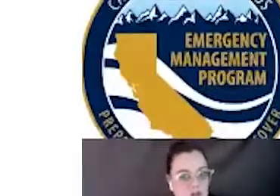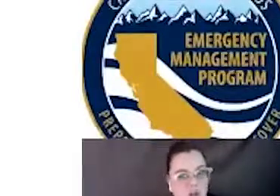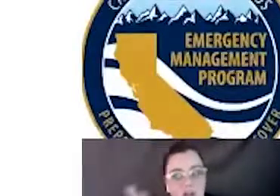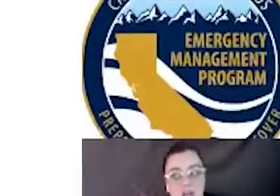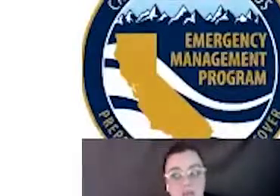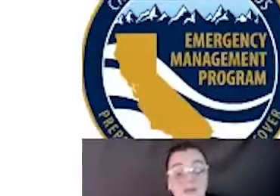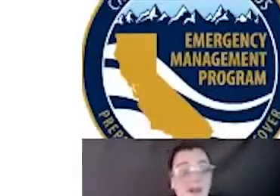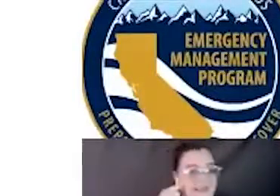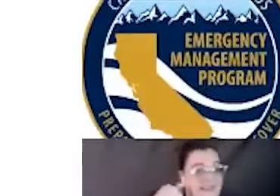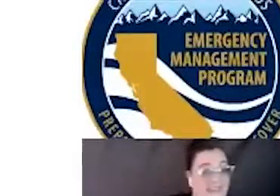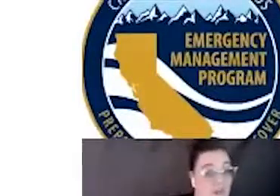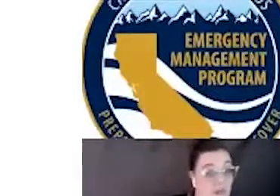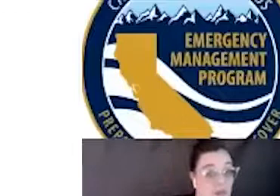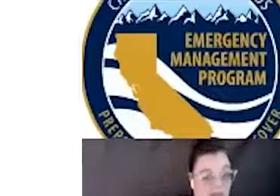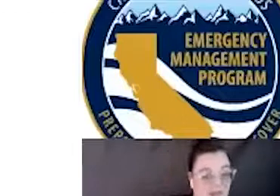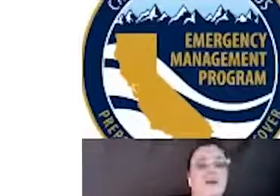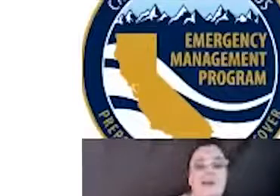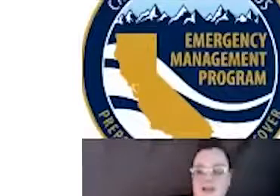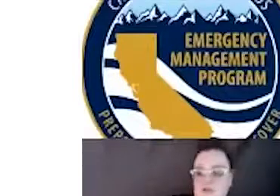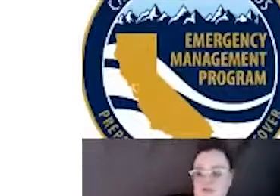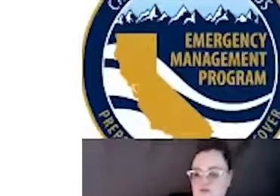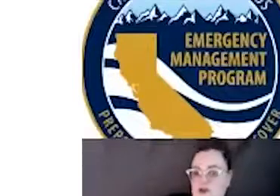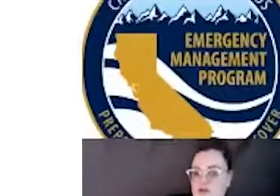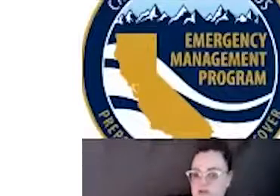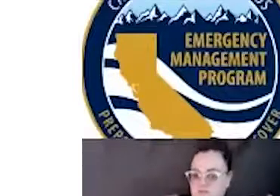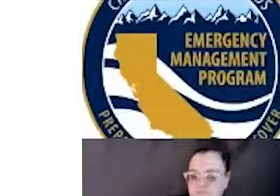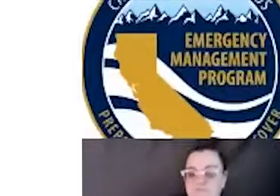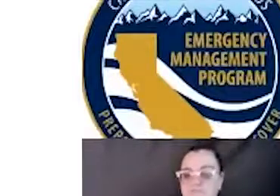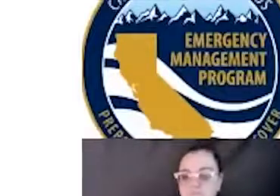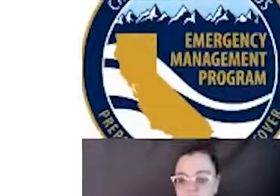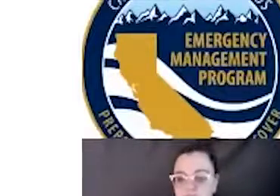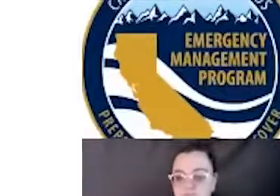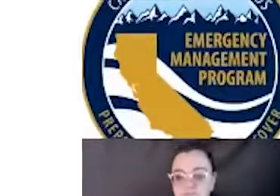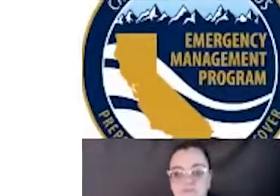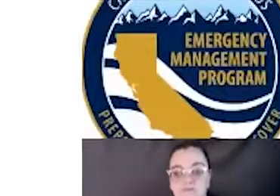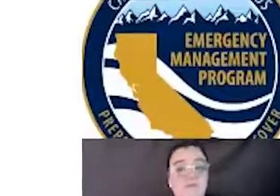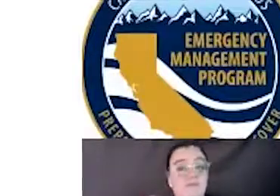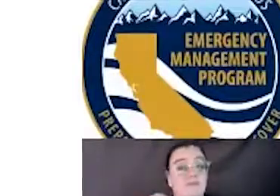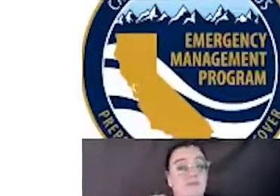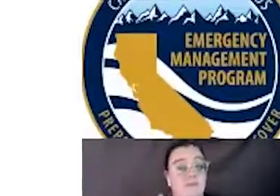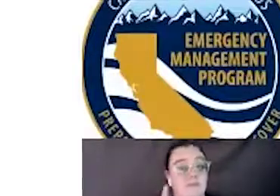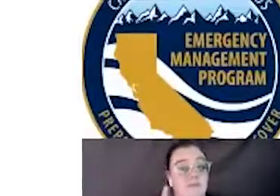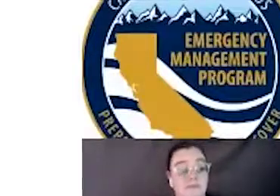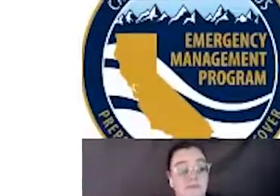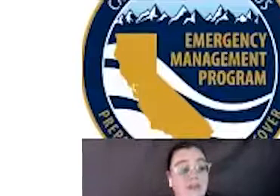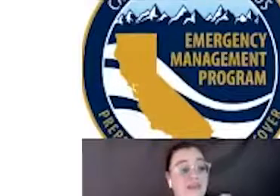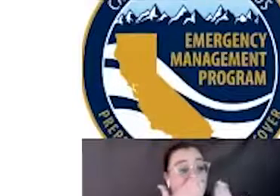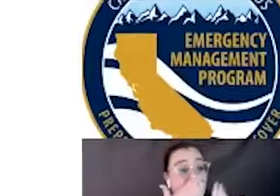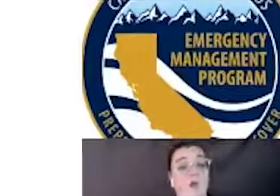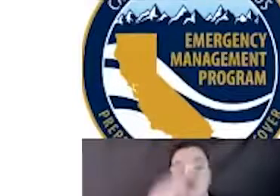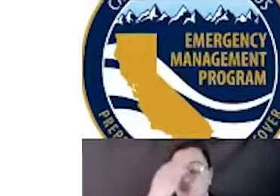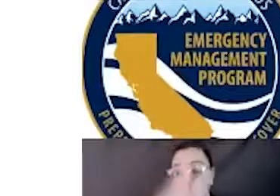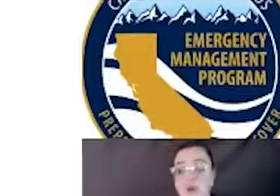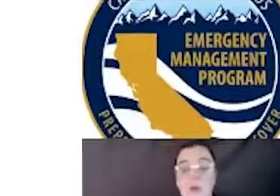the ShakeAlert warnings to create those alerts on phones. Thank you. And I'll point out that Sharon has put the links to both